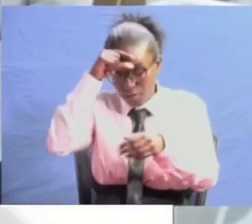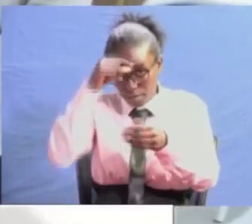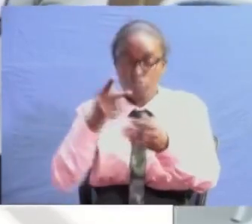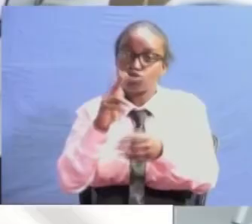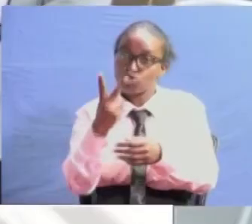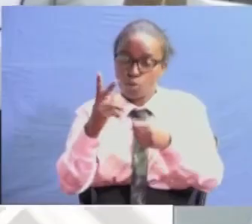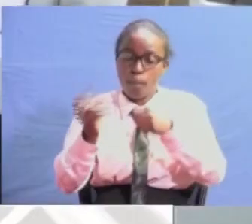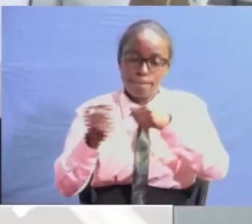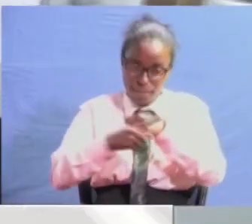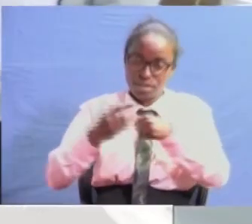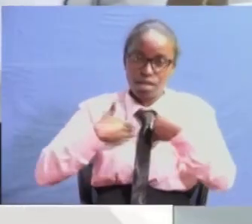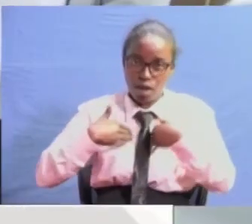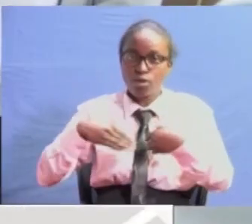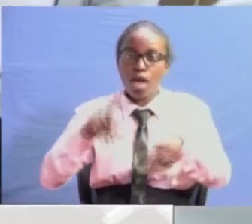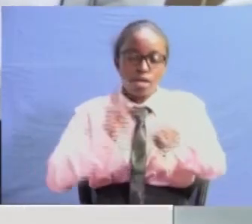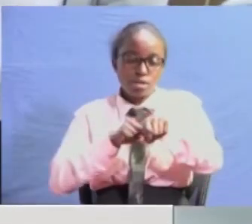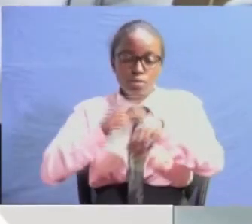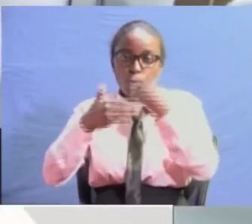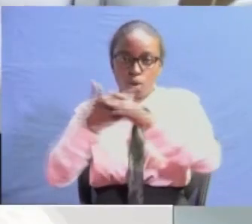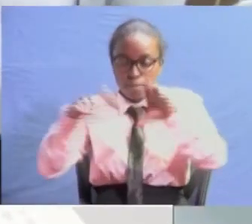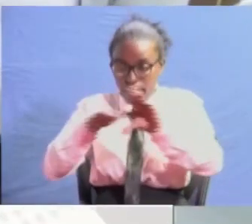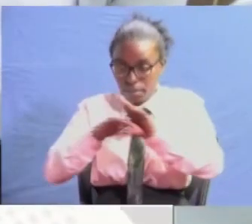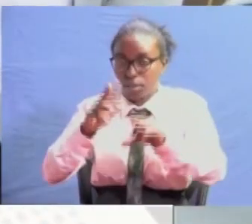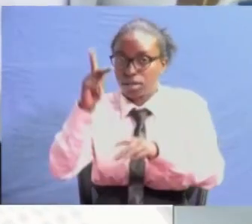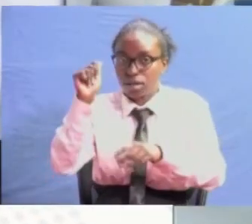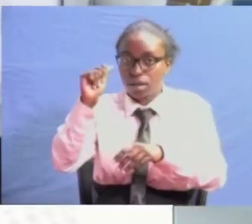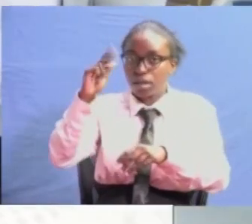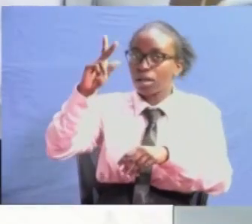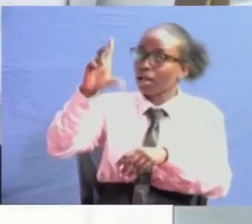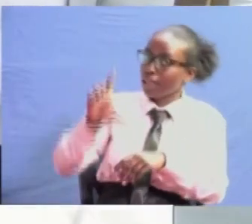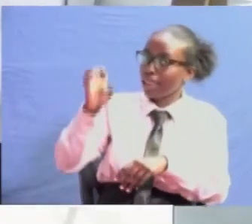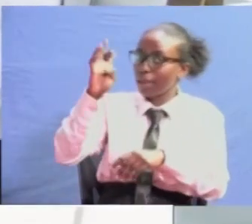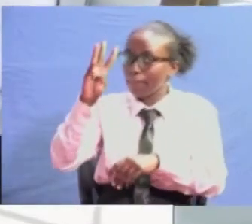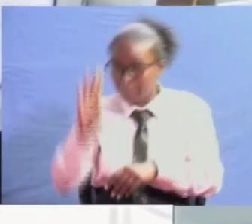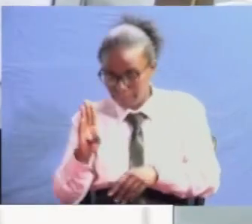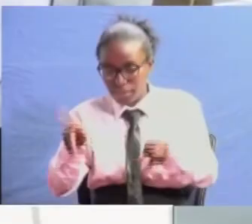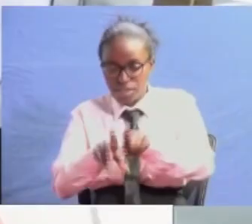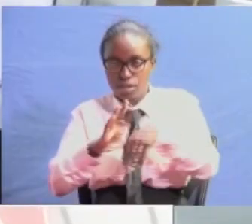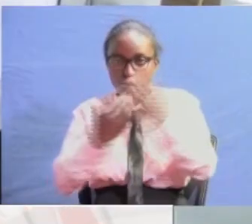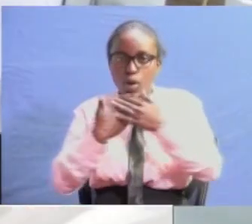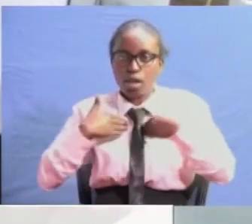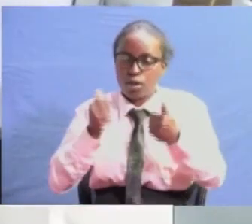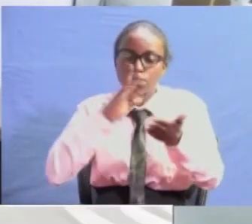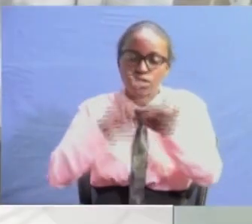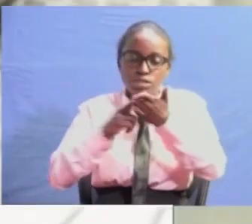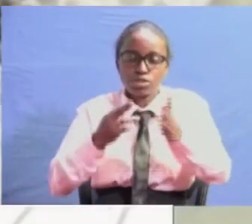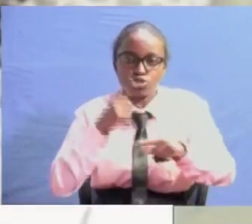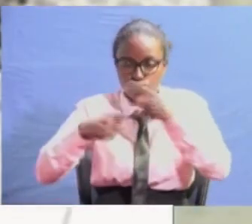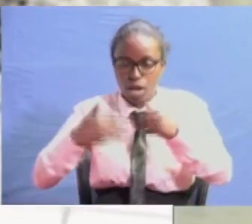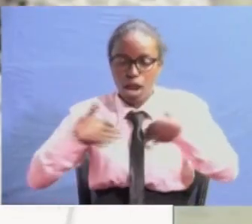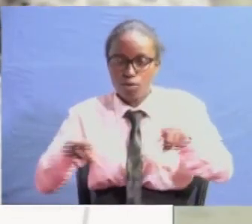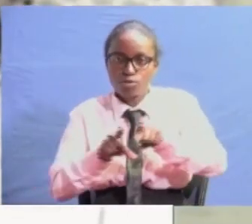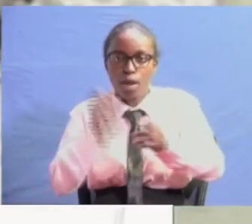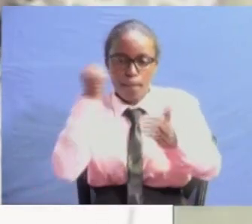Migori County Executive Committee Member for Health, Caleb Opondi, assured that efforts are being made to ease the registration process. Opondi confirmed that